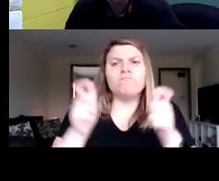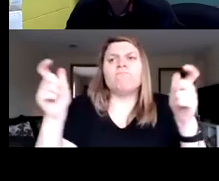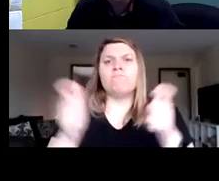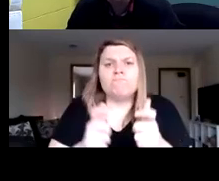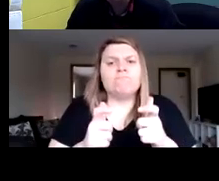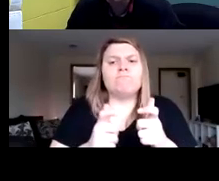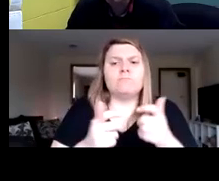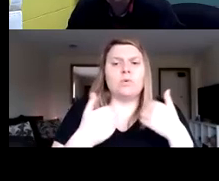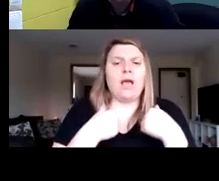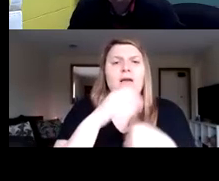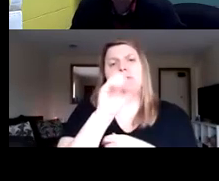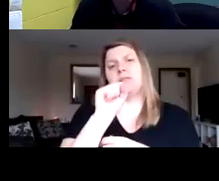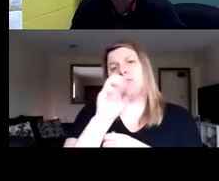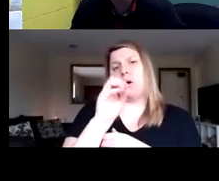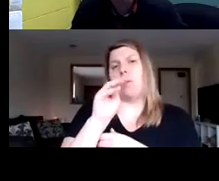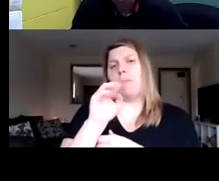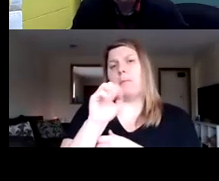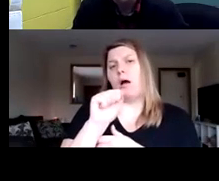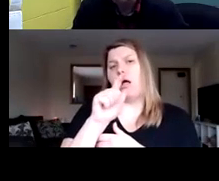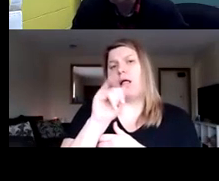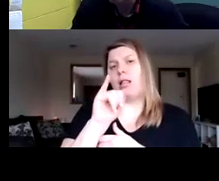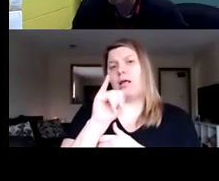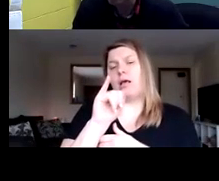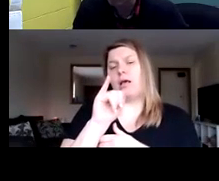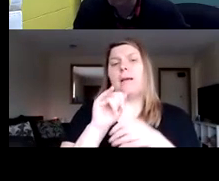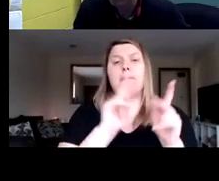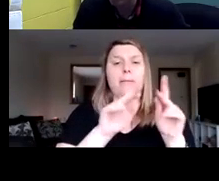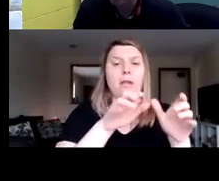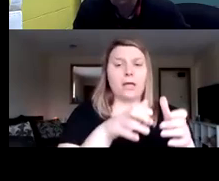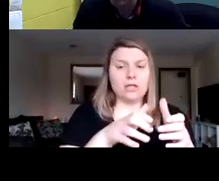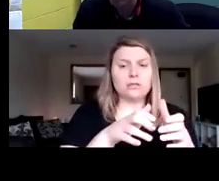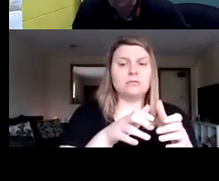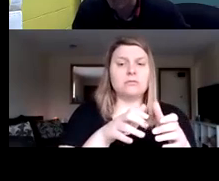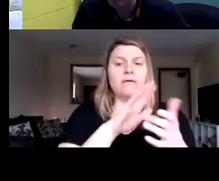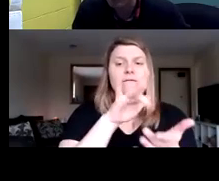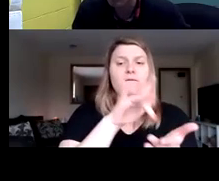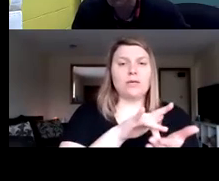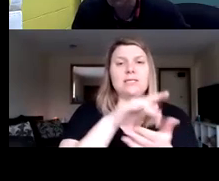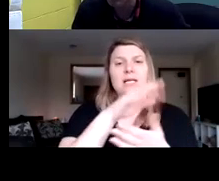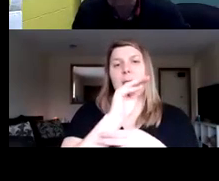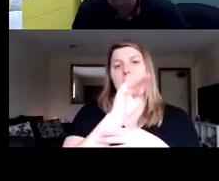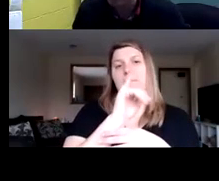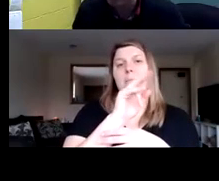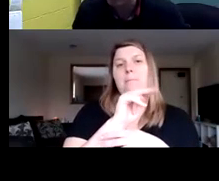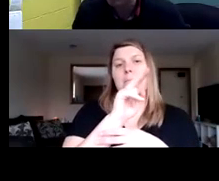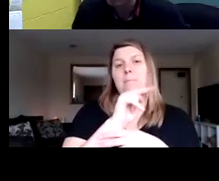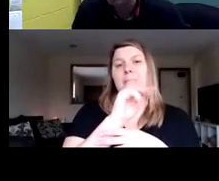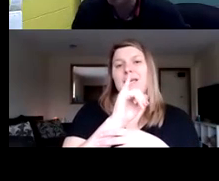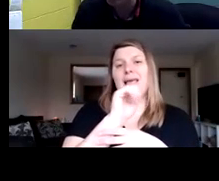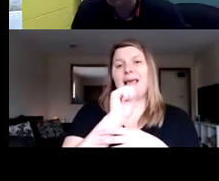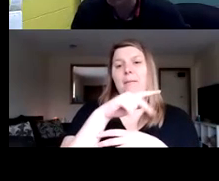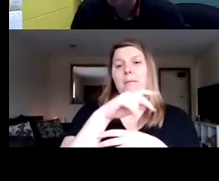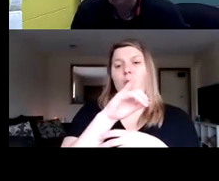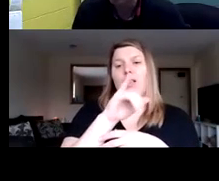the Somali population, more largely concentrated in the city of Minneapolis, which numbers about